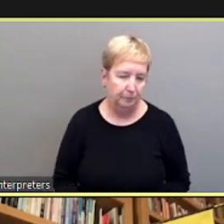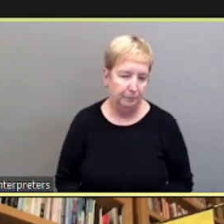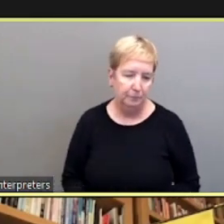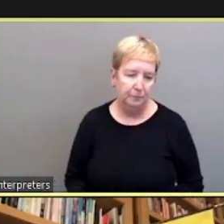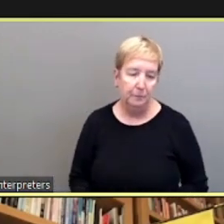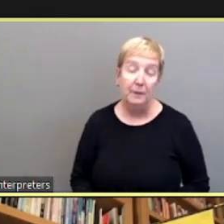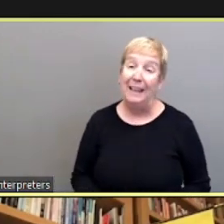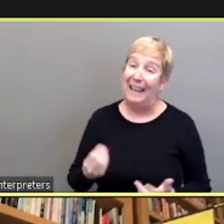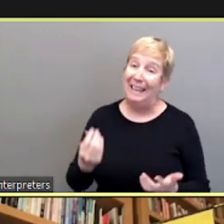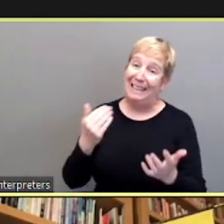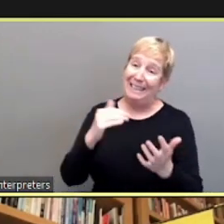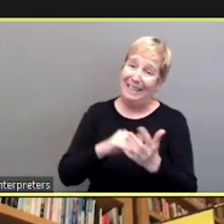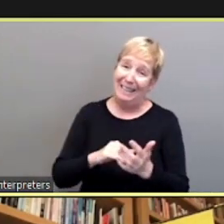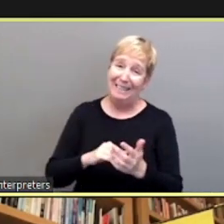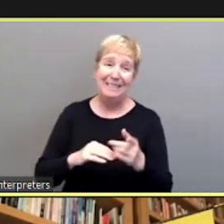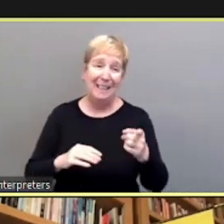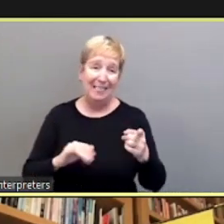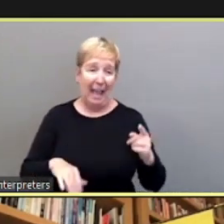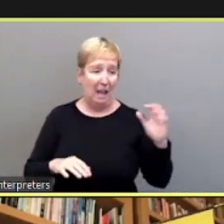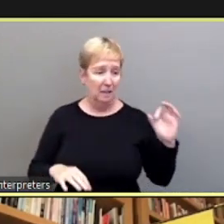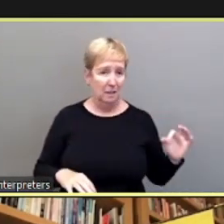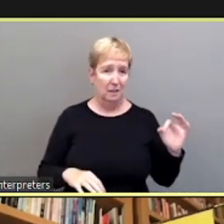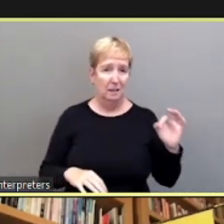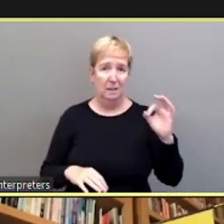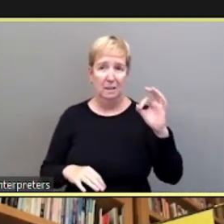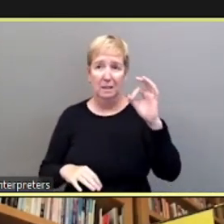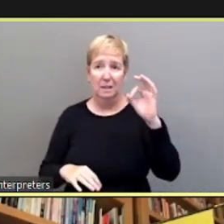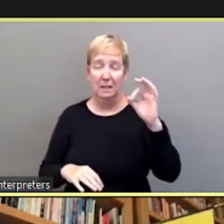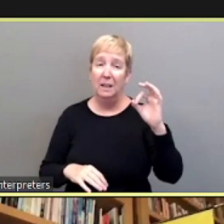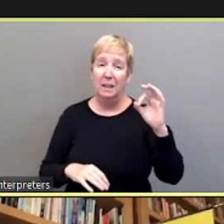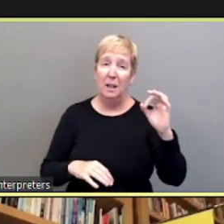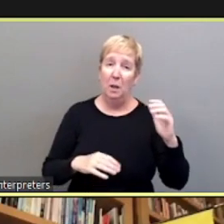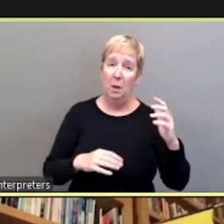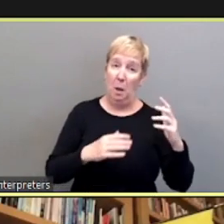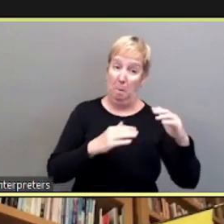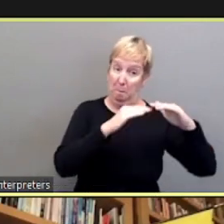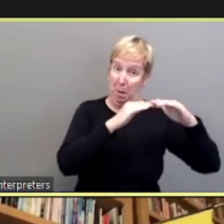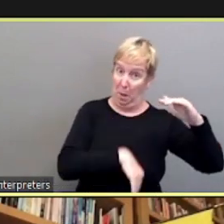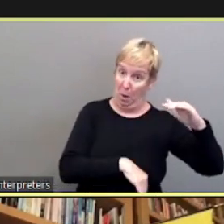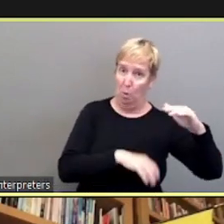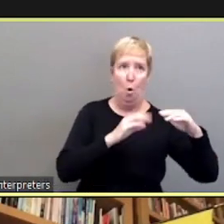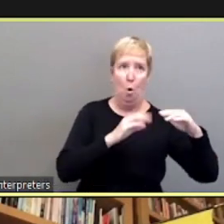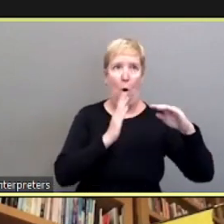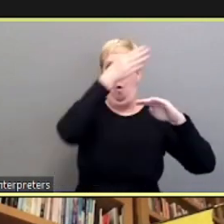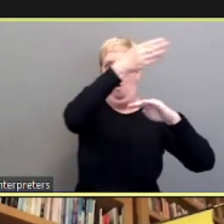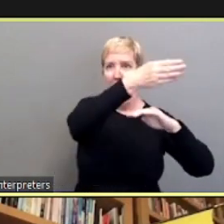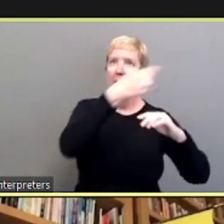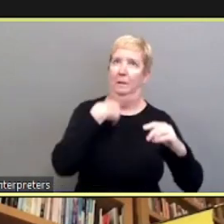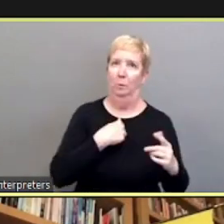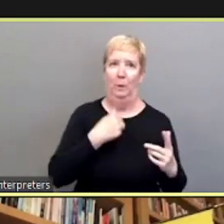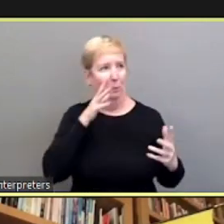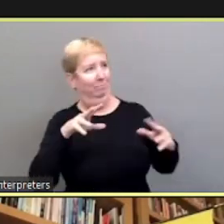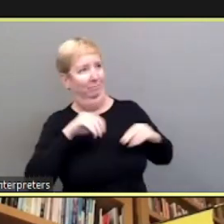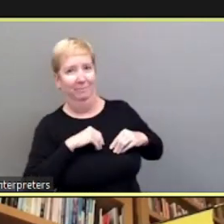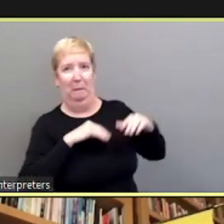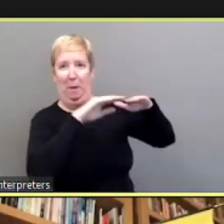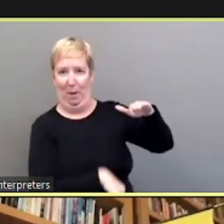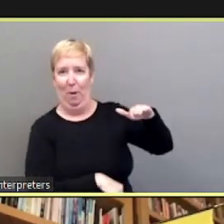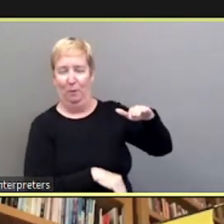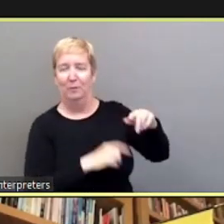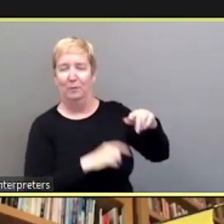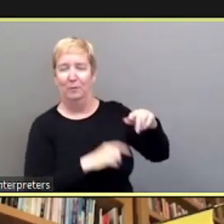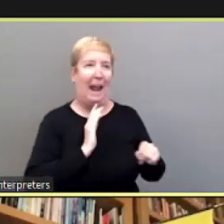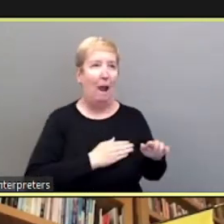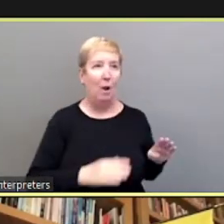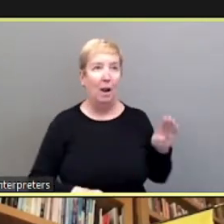choice of having the little circles, the actual cases be below what we projected or above, we're happy to take having the cases be lower than